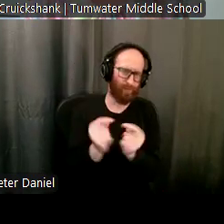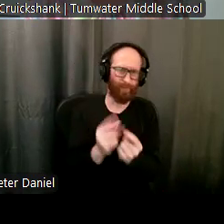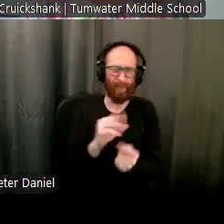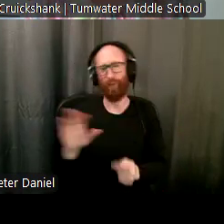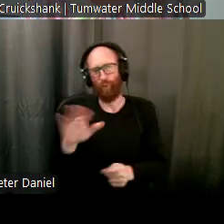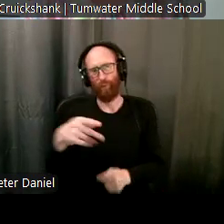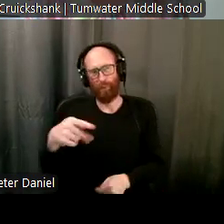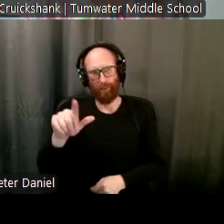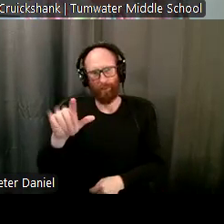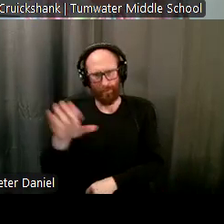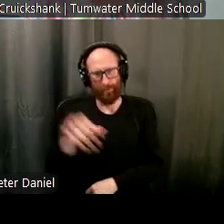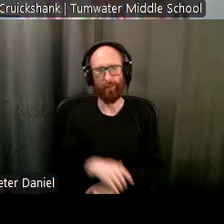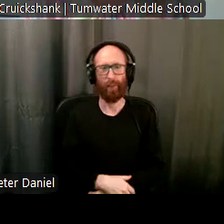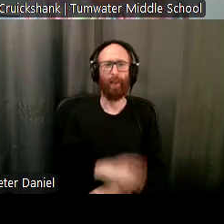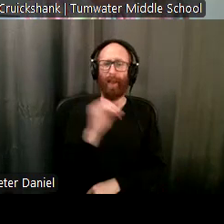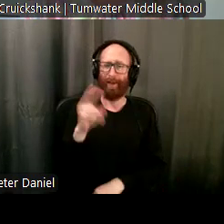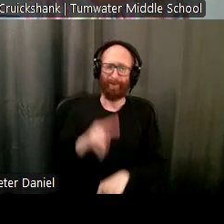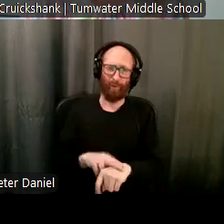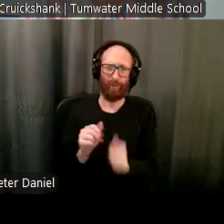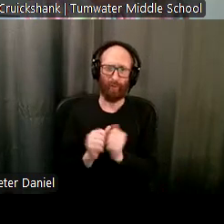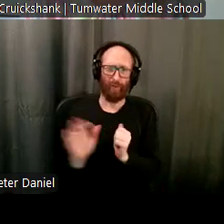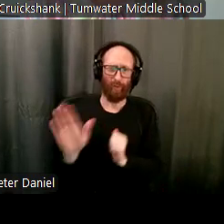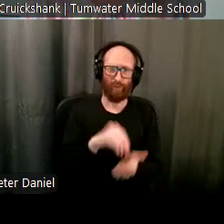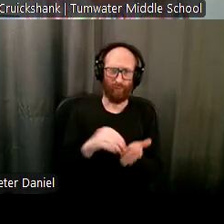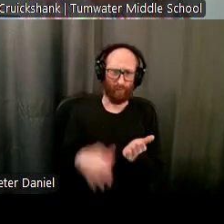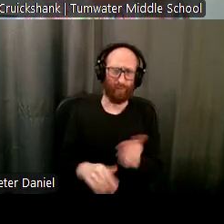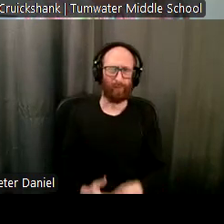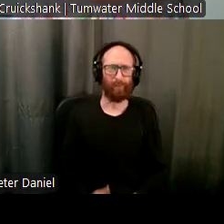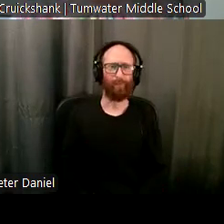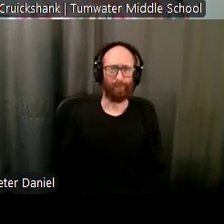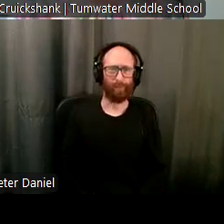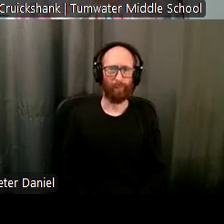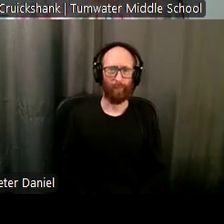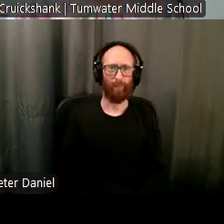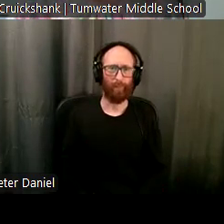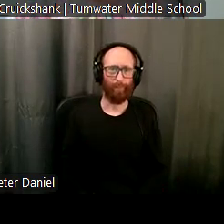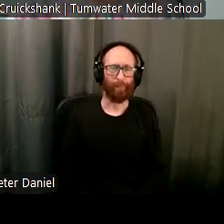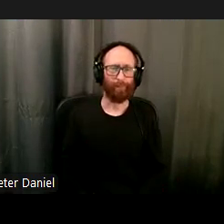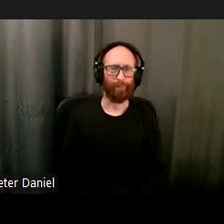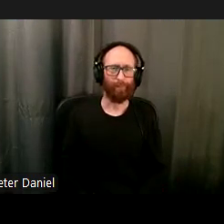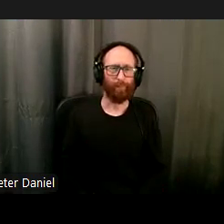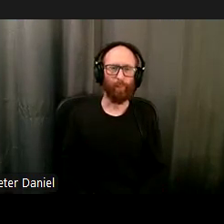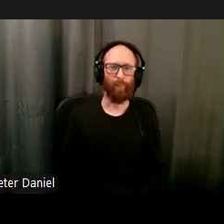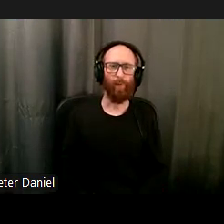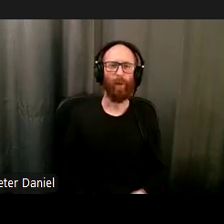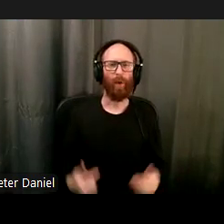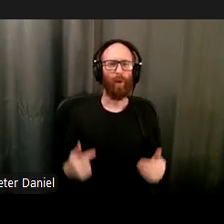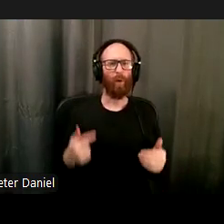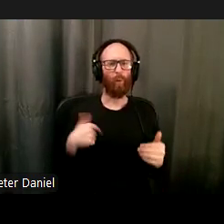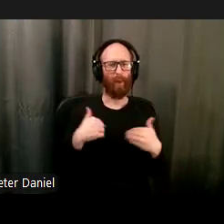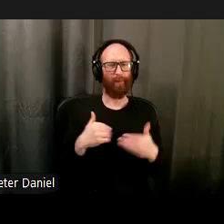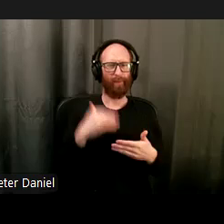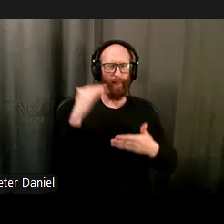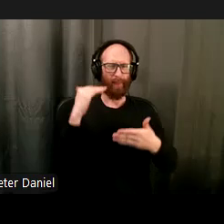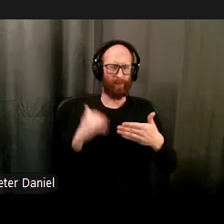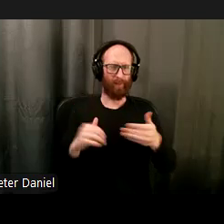communities, and of course with your students. We have a list of resources. Thank you, Ronnie,